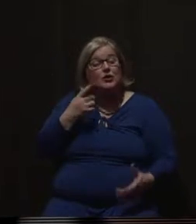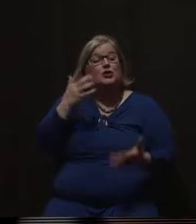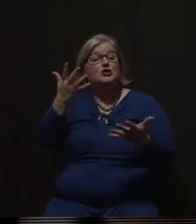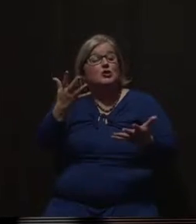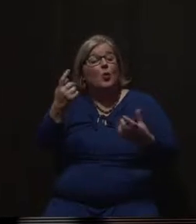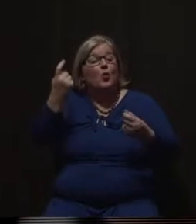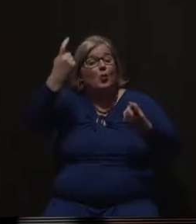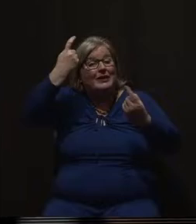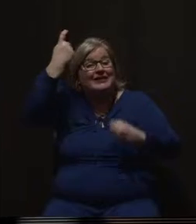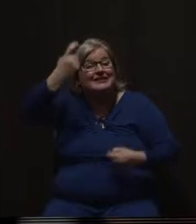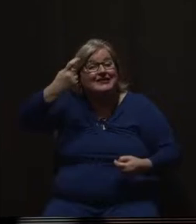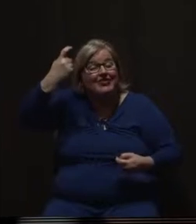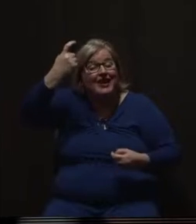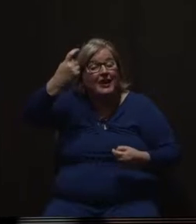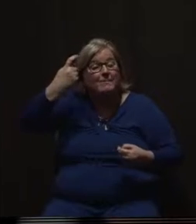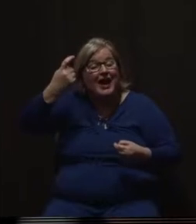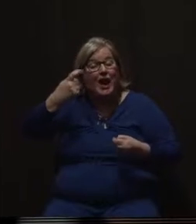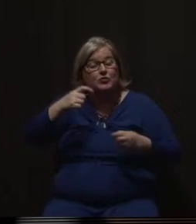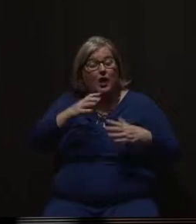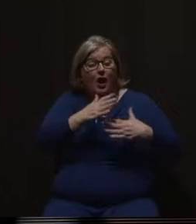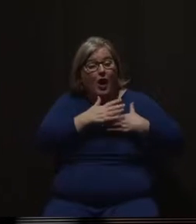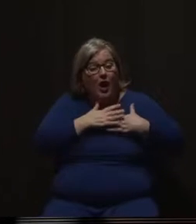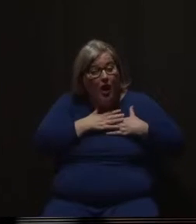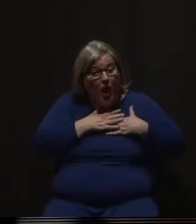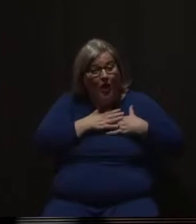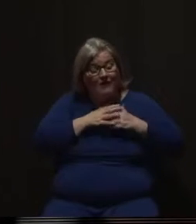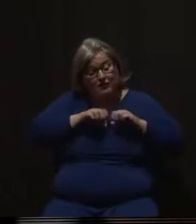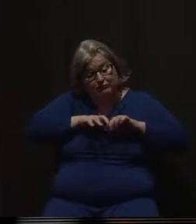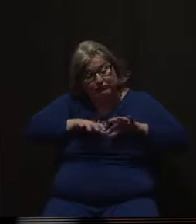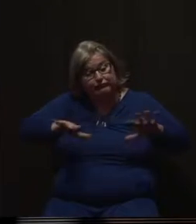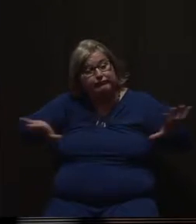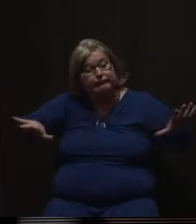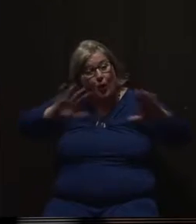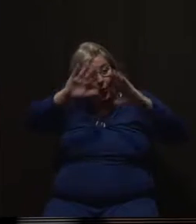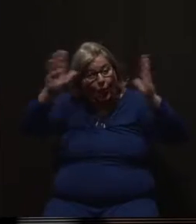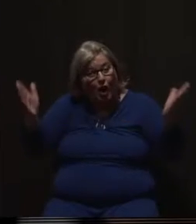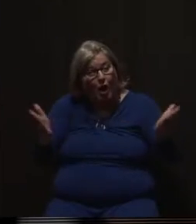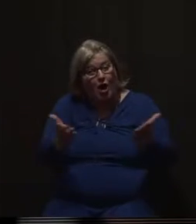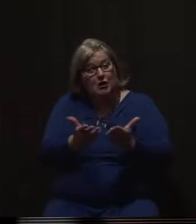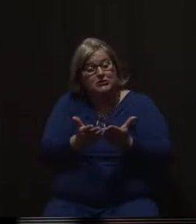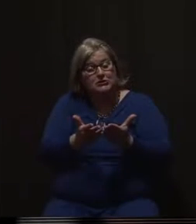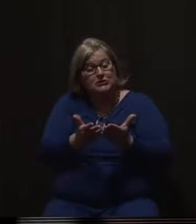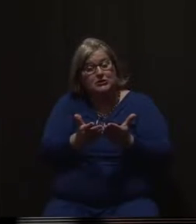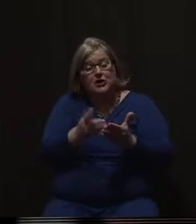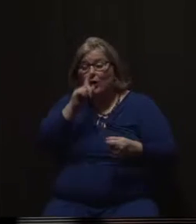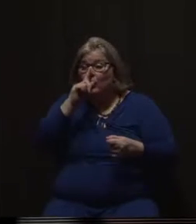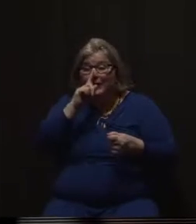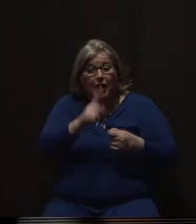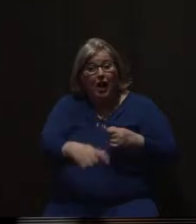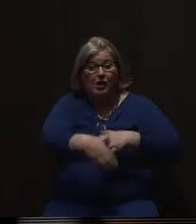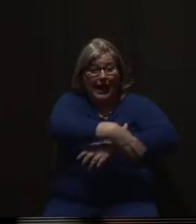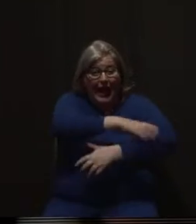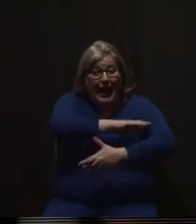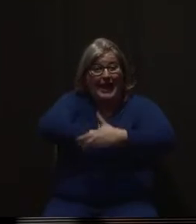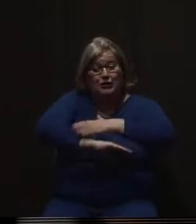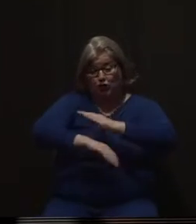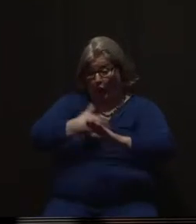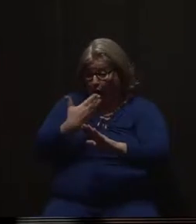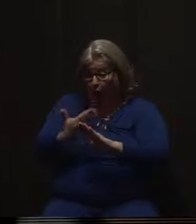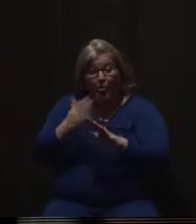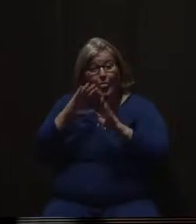that's Robin Wakimura's idea of the world is, we can't just act upon the world, we